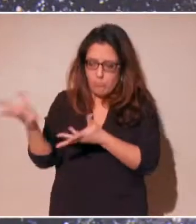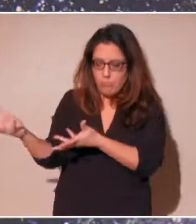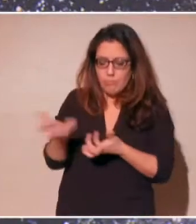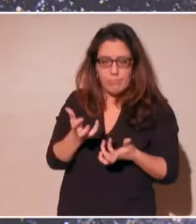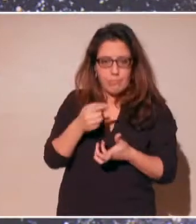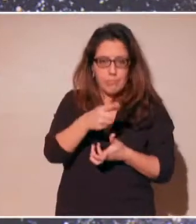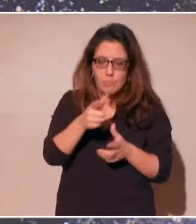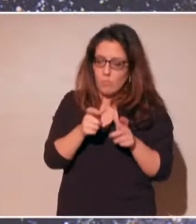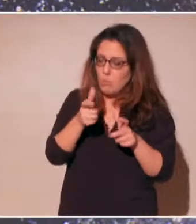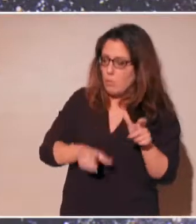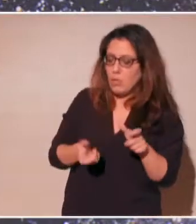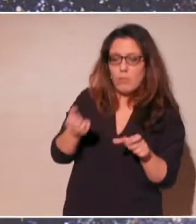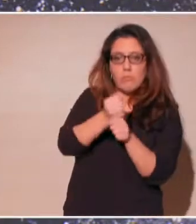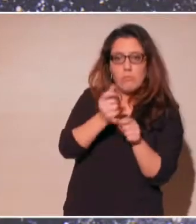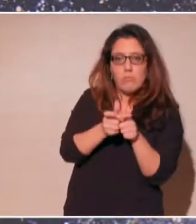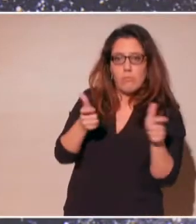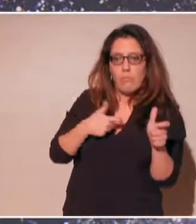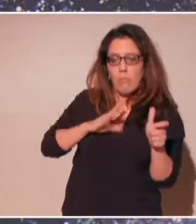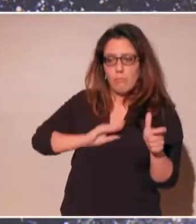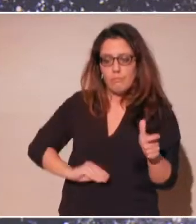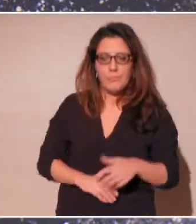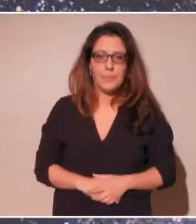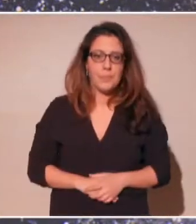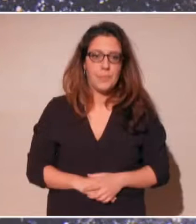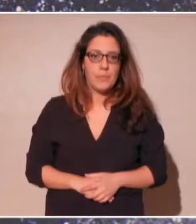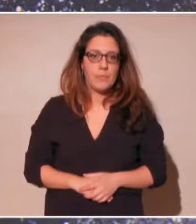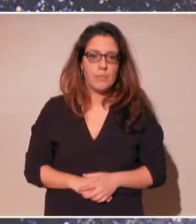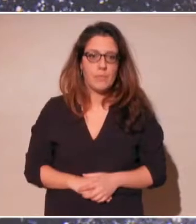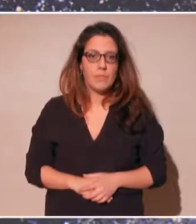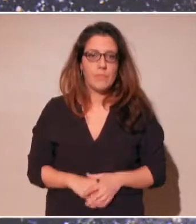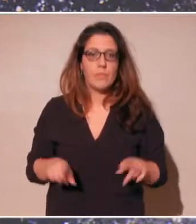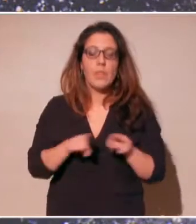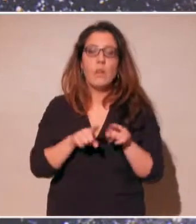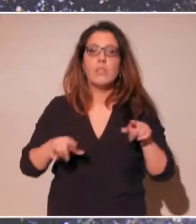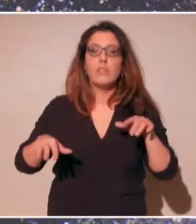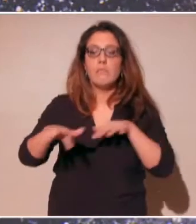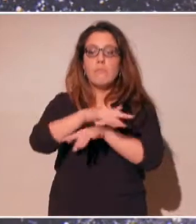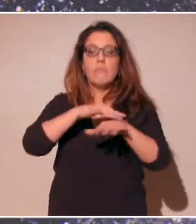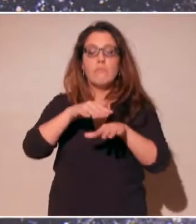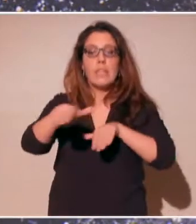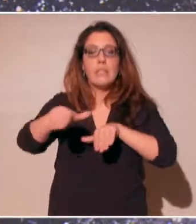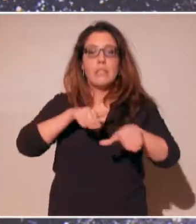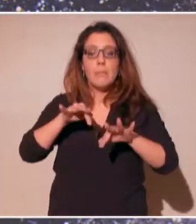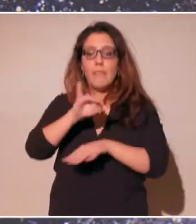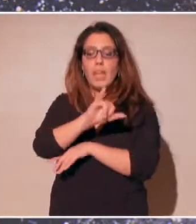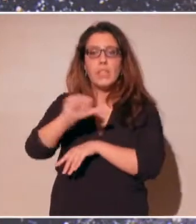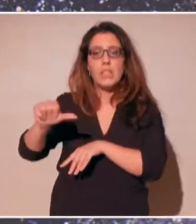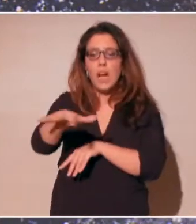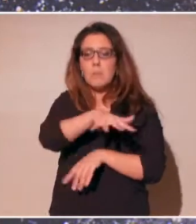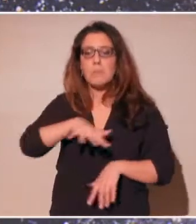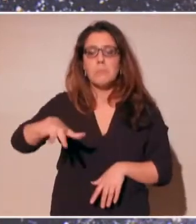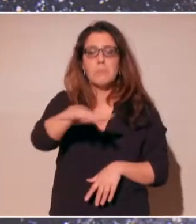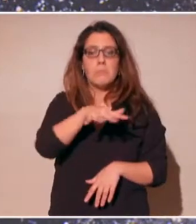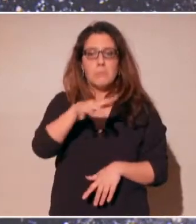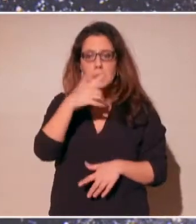in the private sector. And I think that's something that we have to preserve as well. I also feel that this particular ecosystem, the